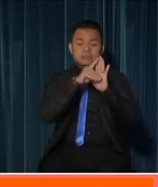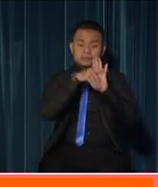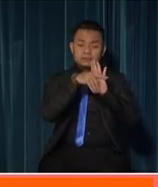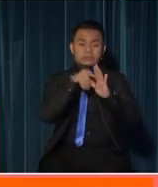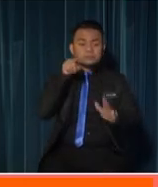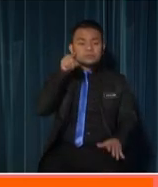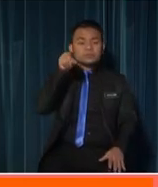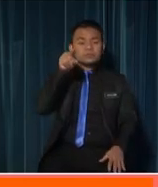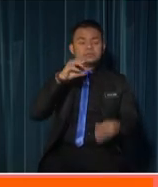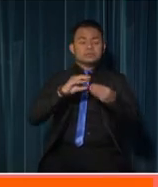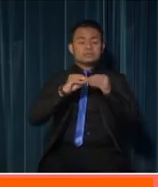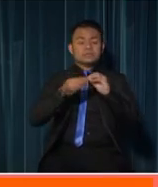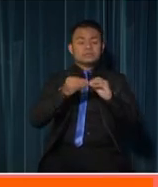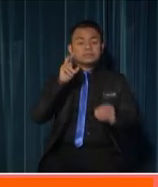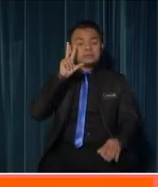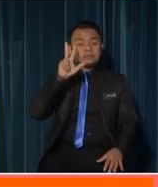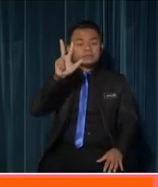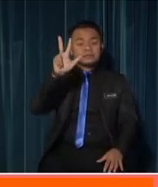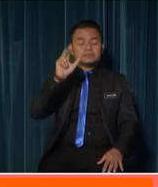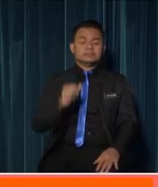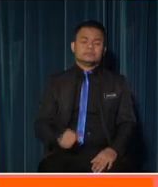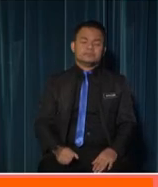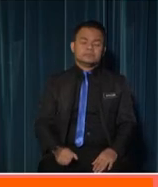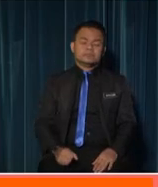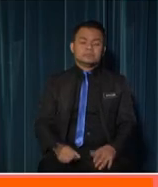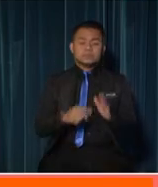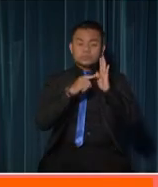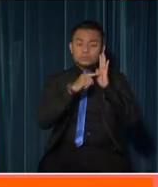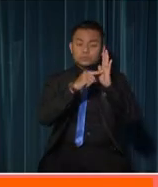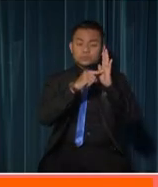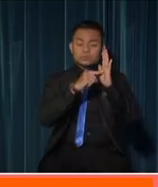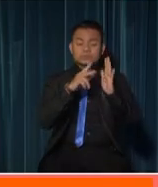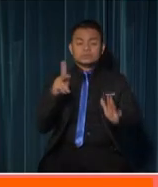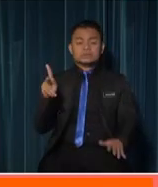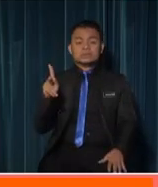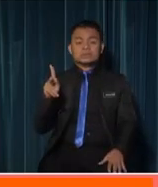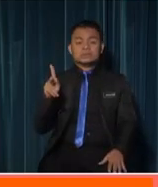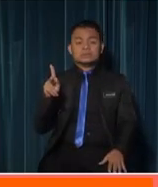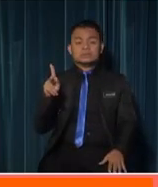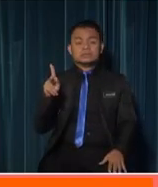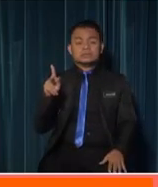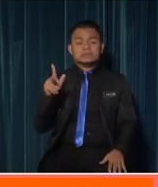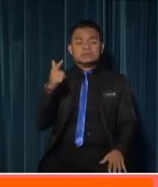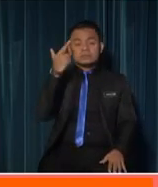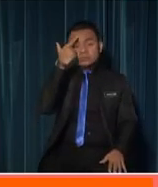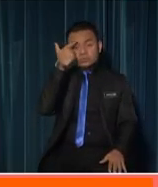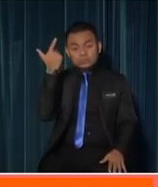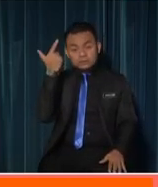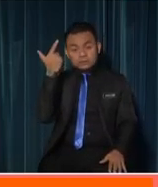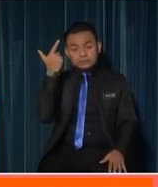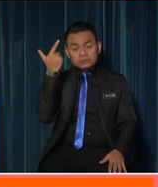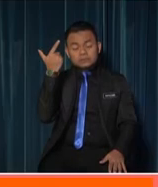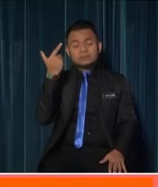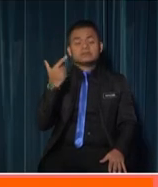at number 3. It shows a quarter of an hour.